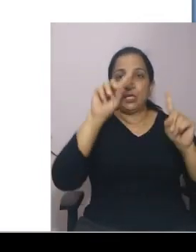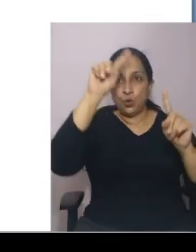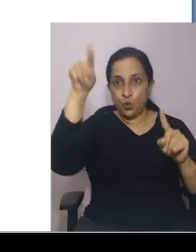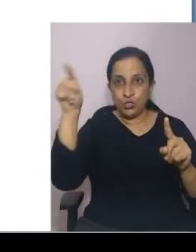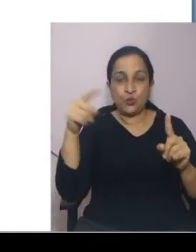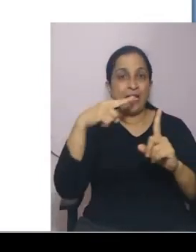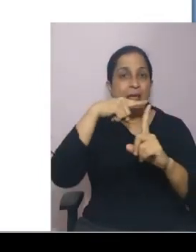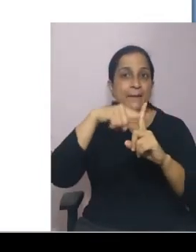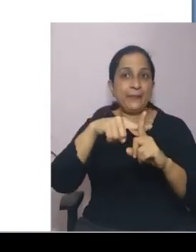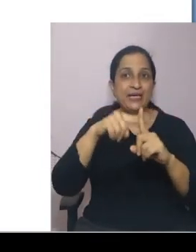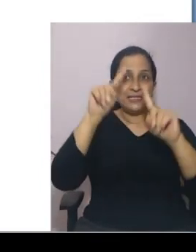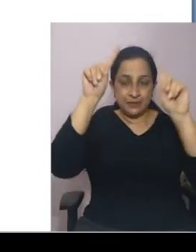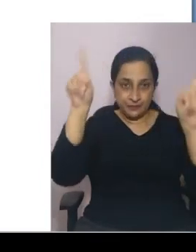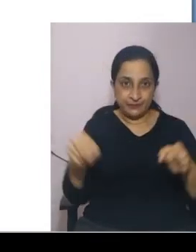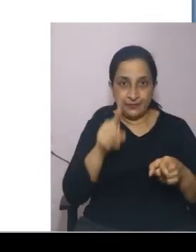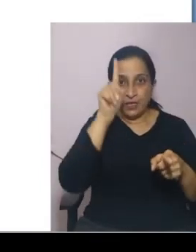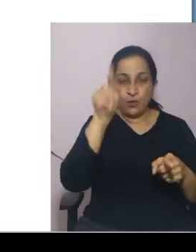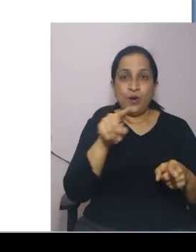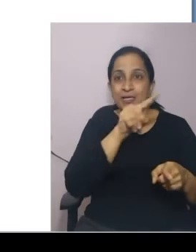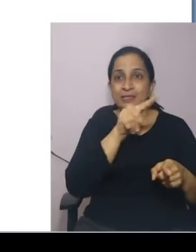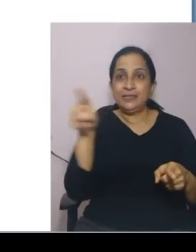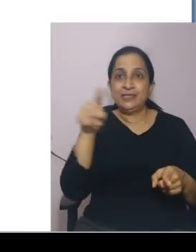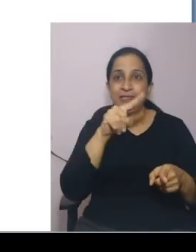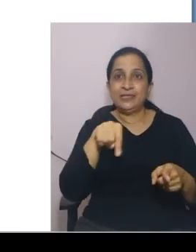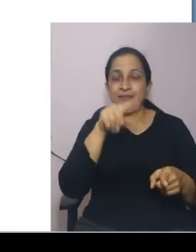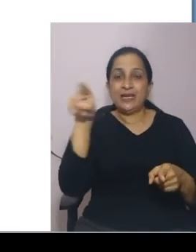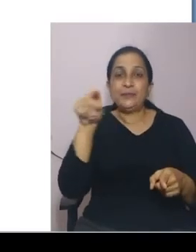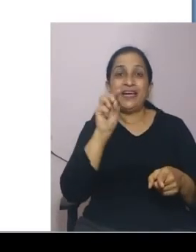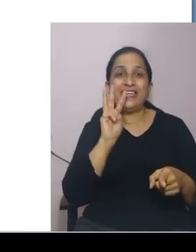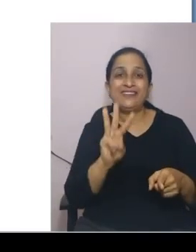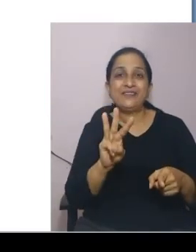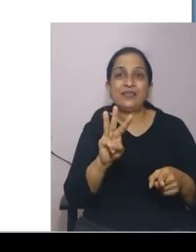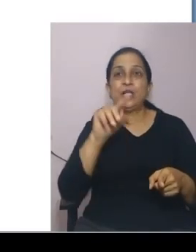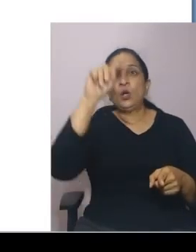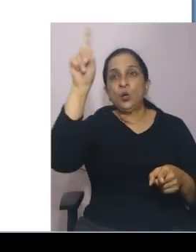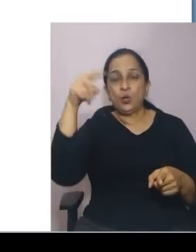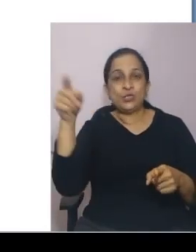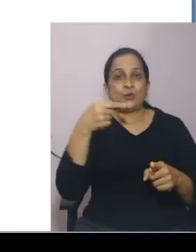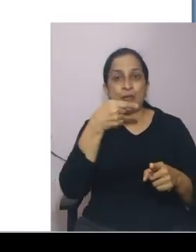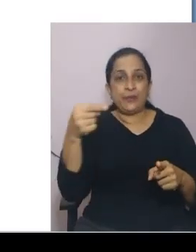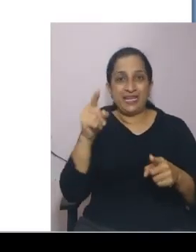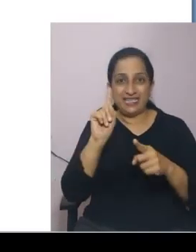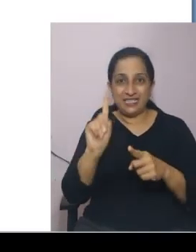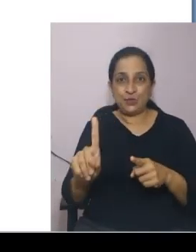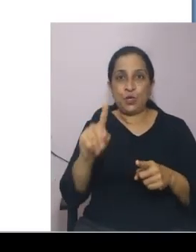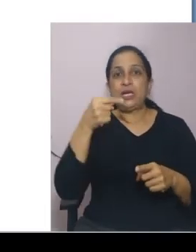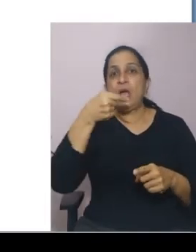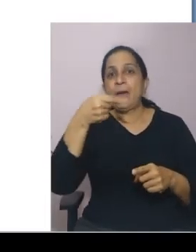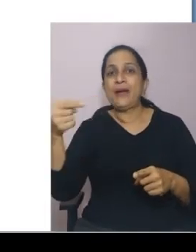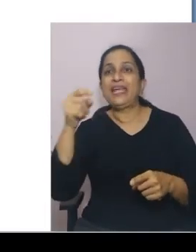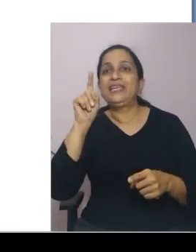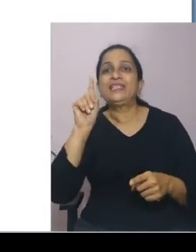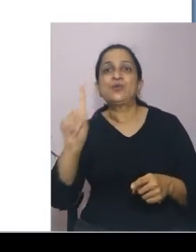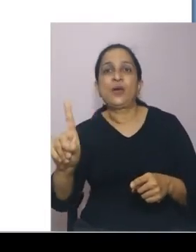because cot theta is 1 upon tan square, so it is 1 upon tan square 30 you can put,